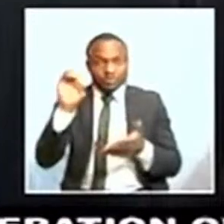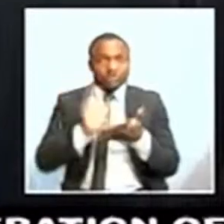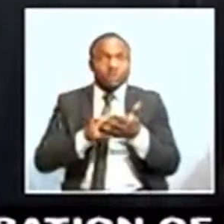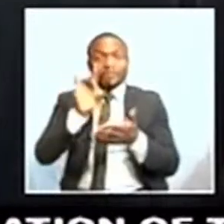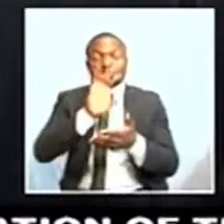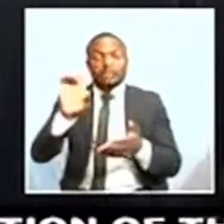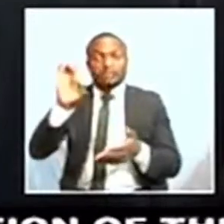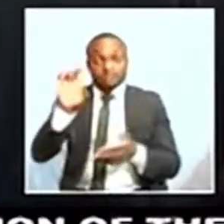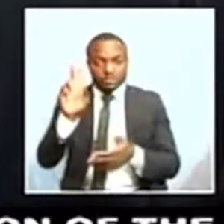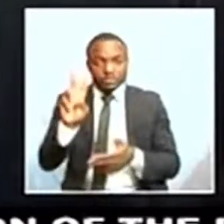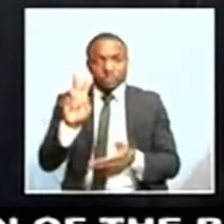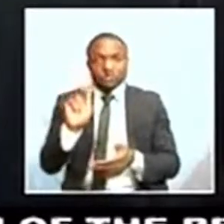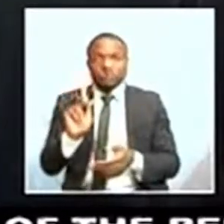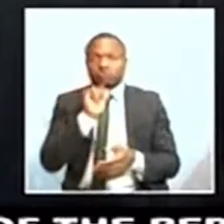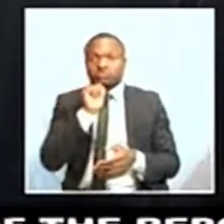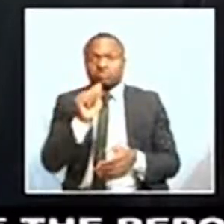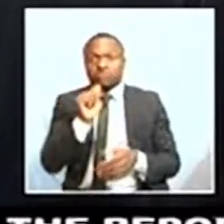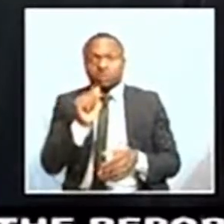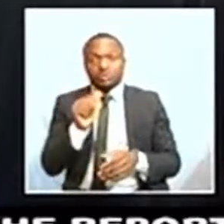4,440,882 unspent.